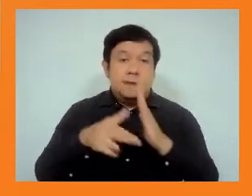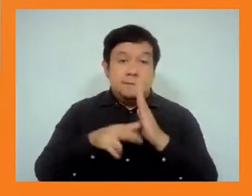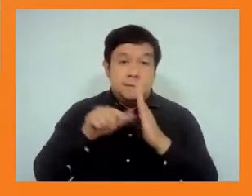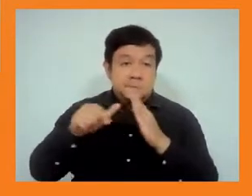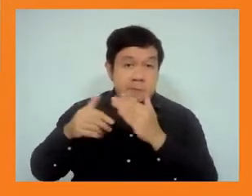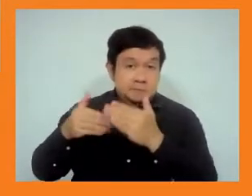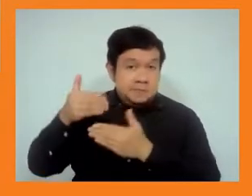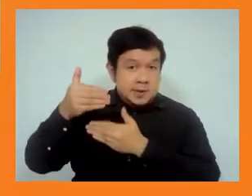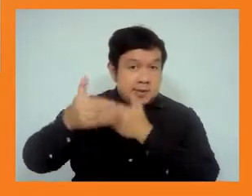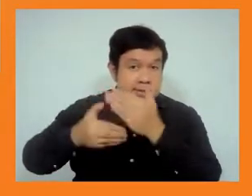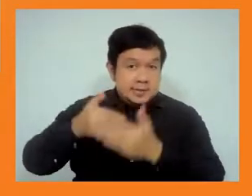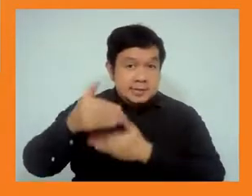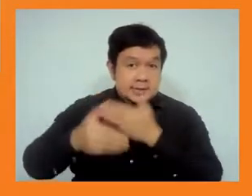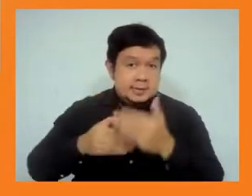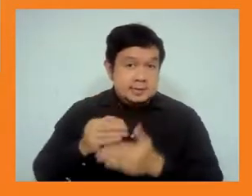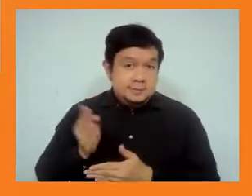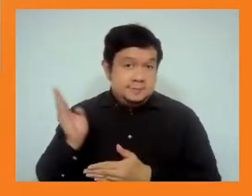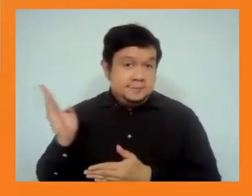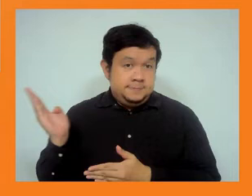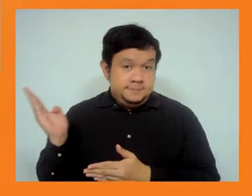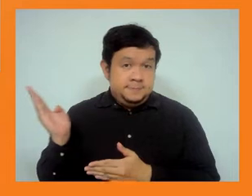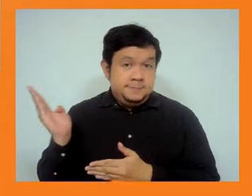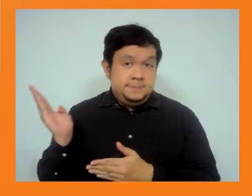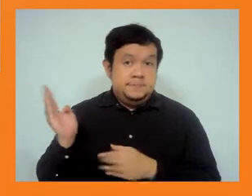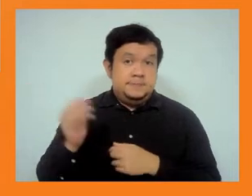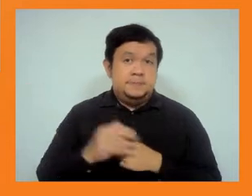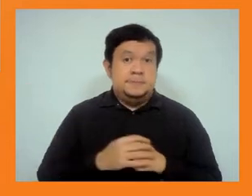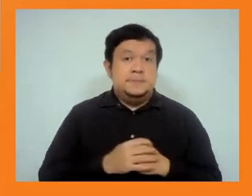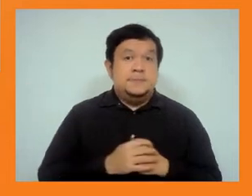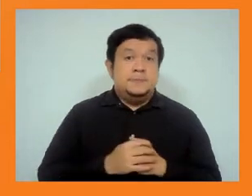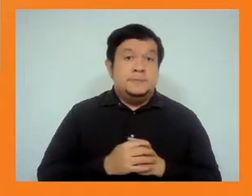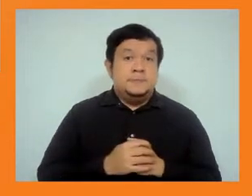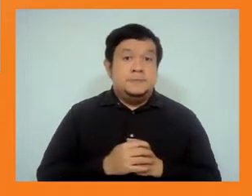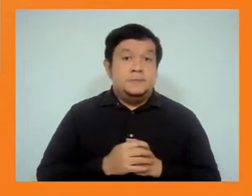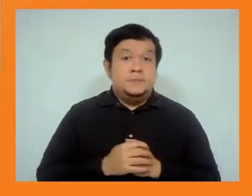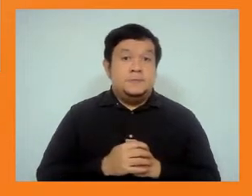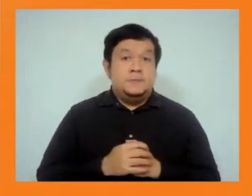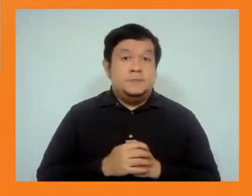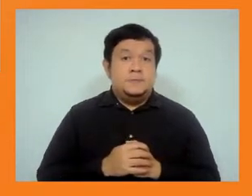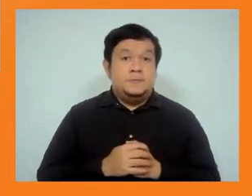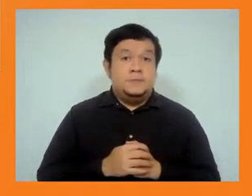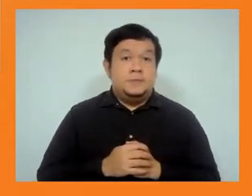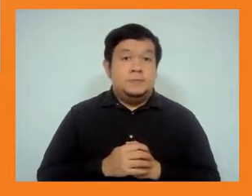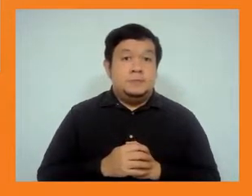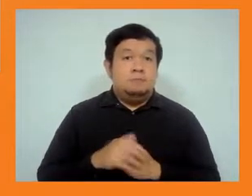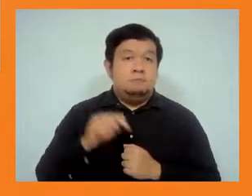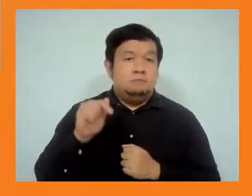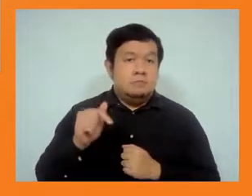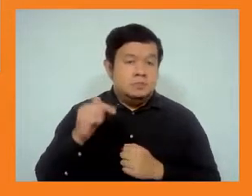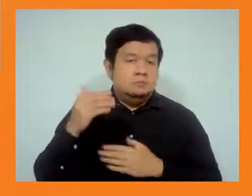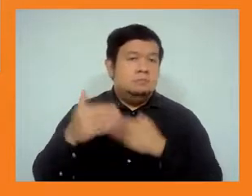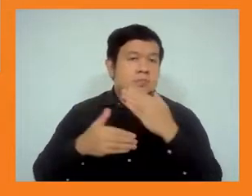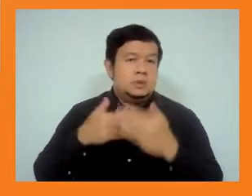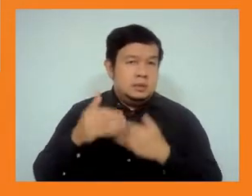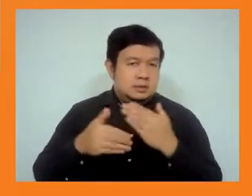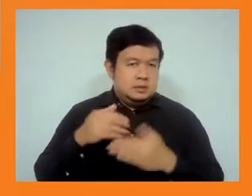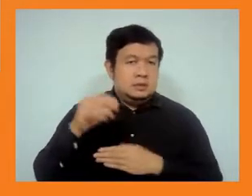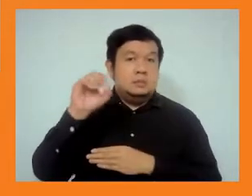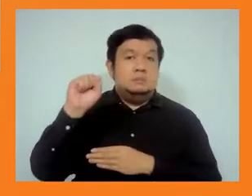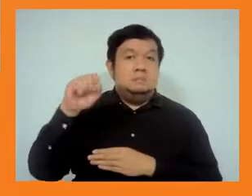one of the best environmentally safeguard protected project in my understanding. But under the